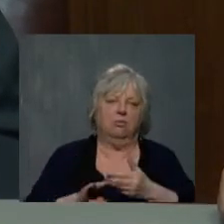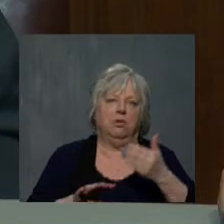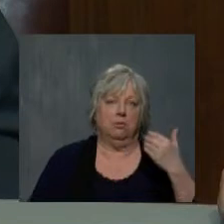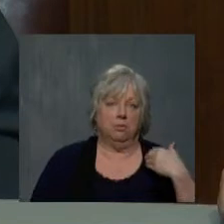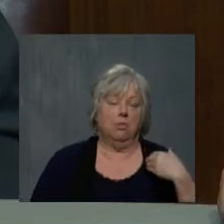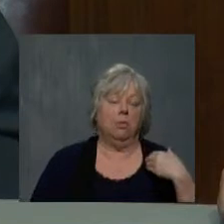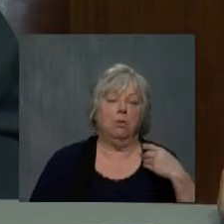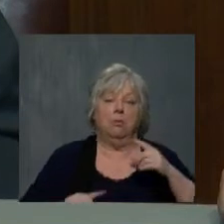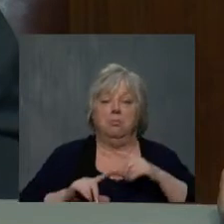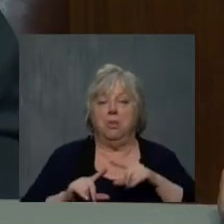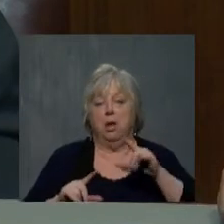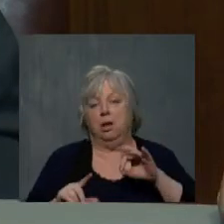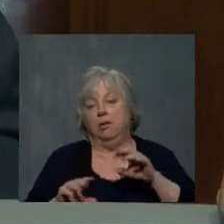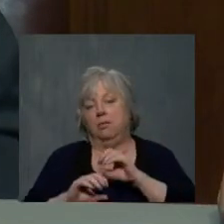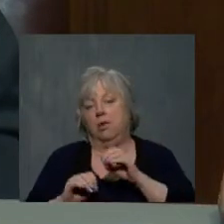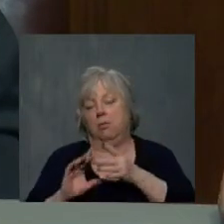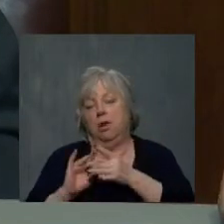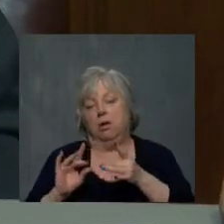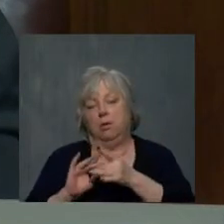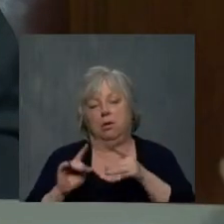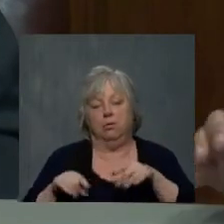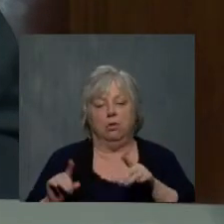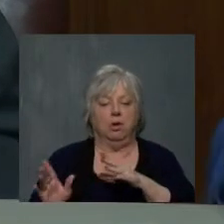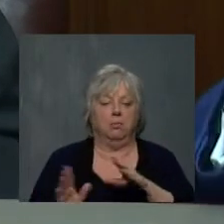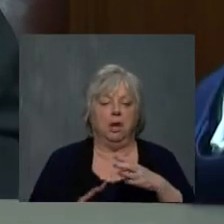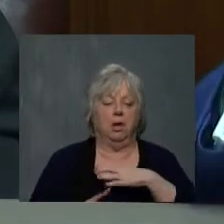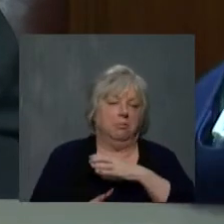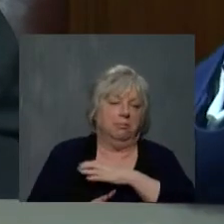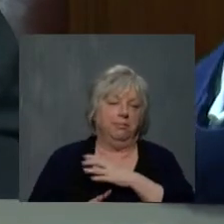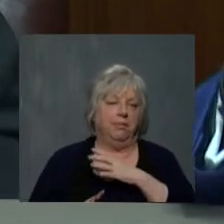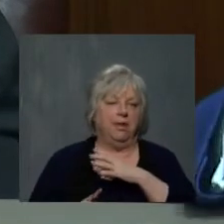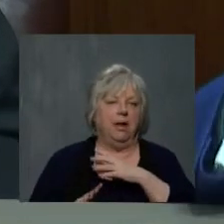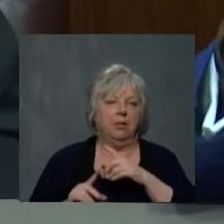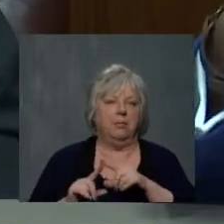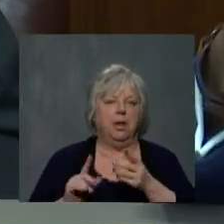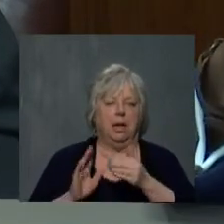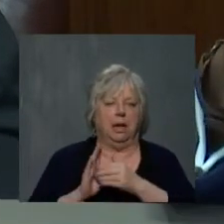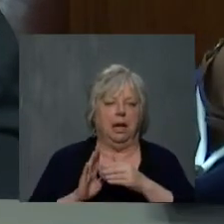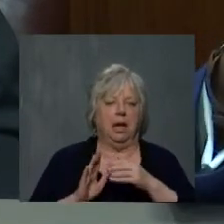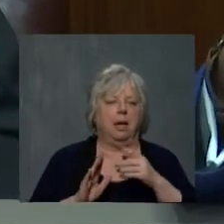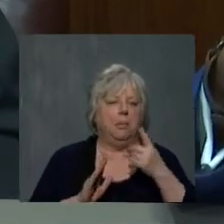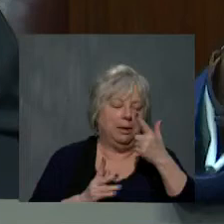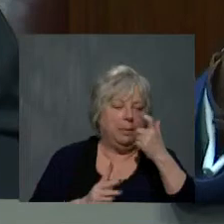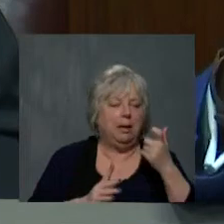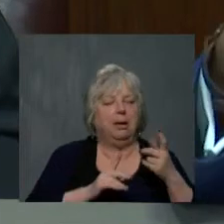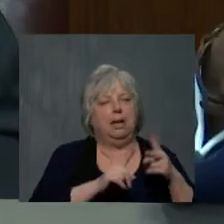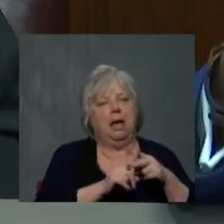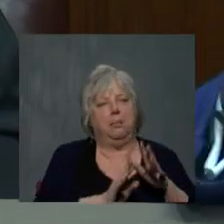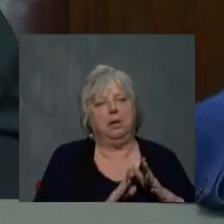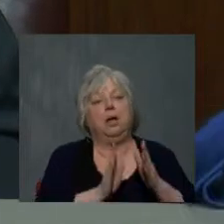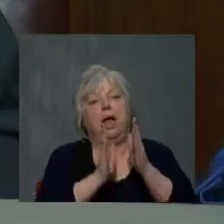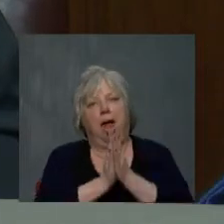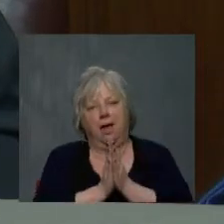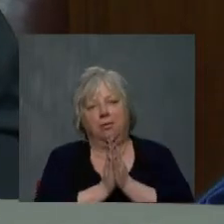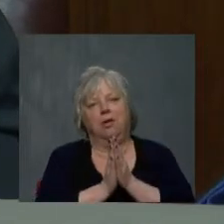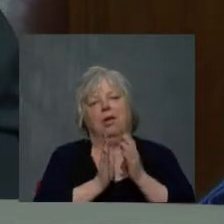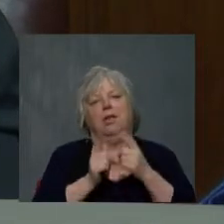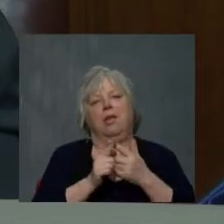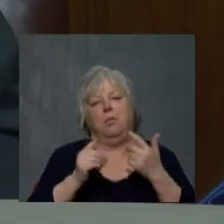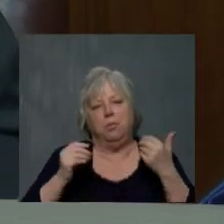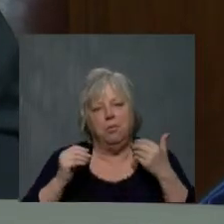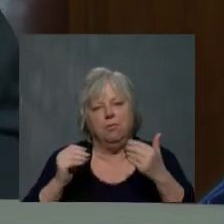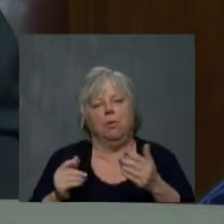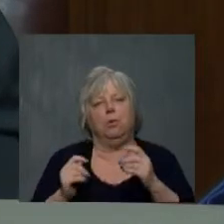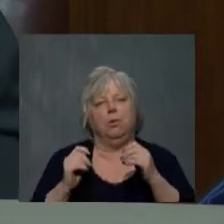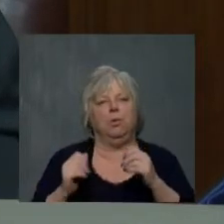if there's no comments at the Planning Commission, but and it's again at the applicant's request that we move this forward